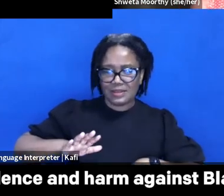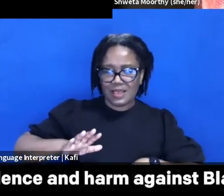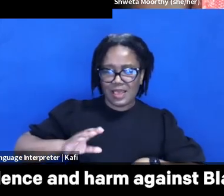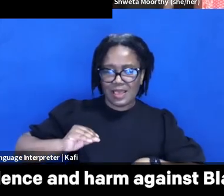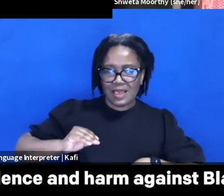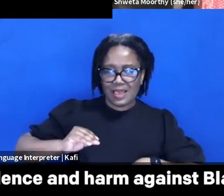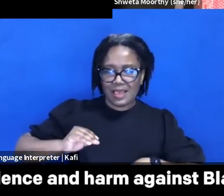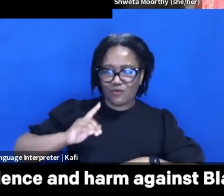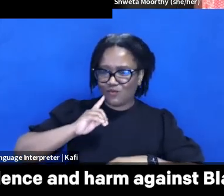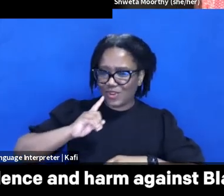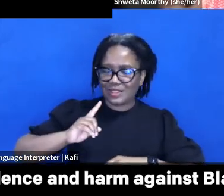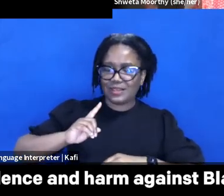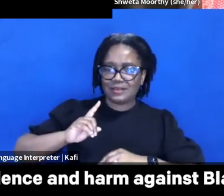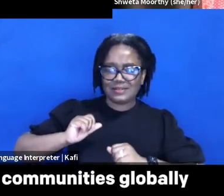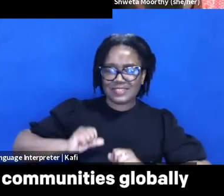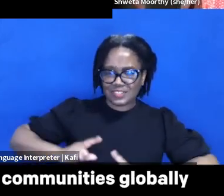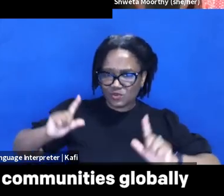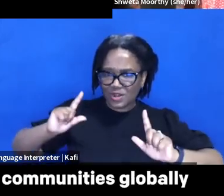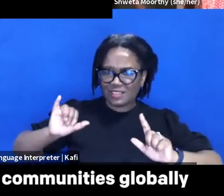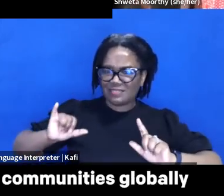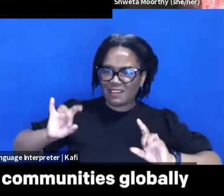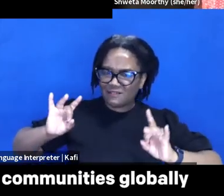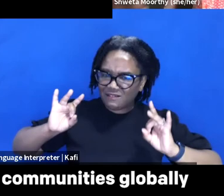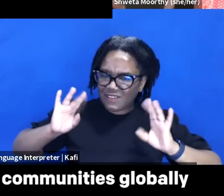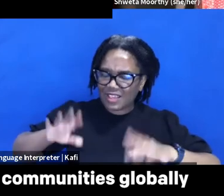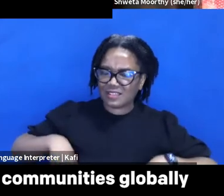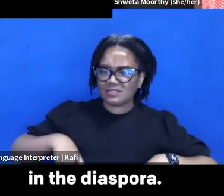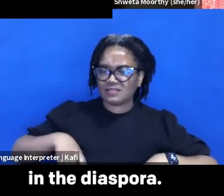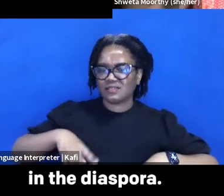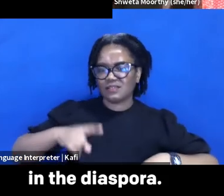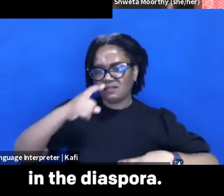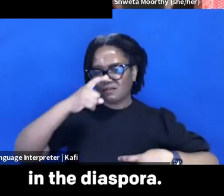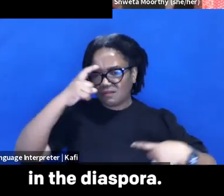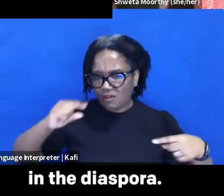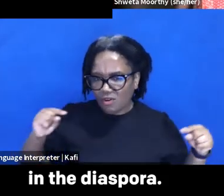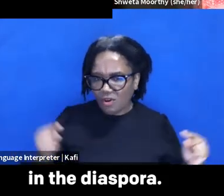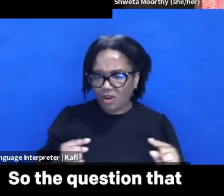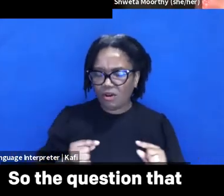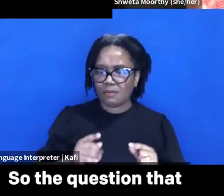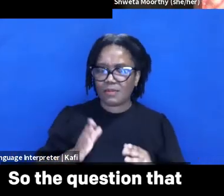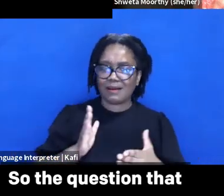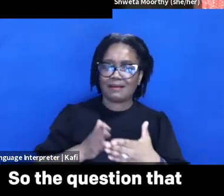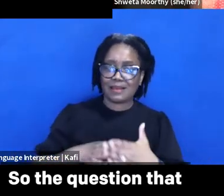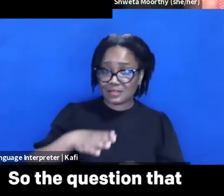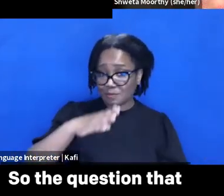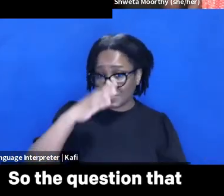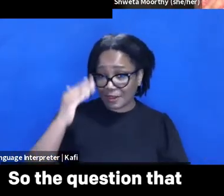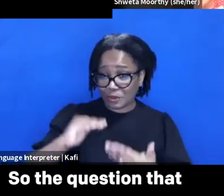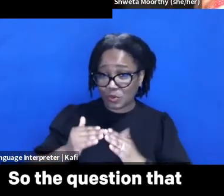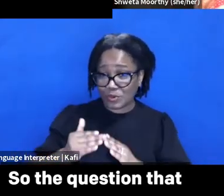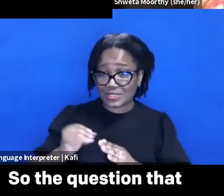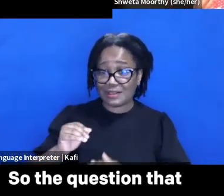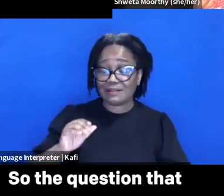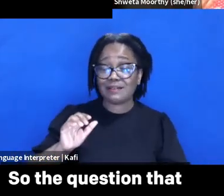the violence and harm against Black communities more globally in the diaspora. So the question